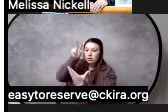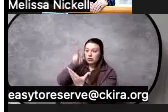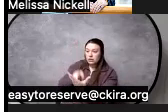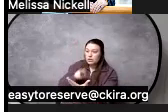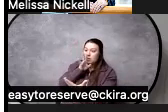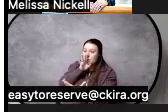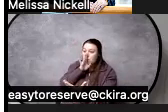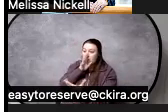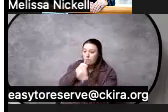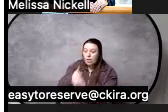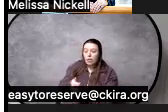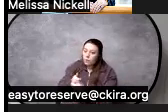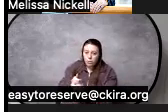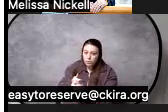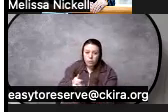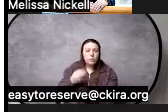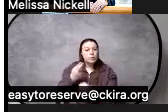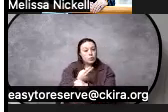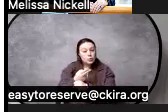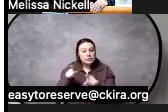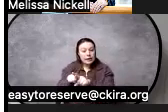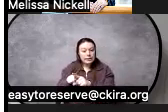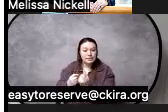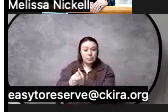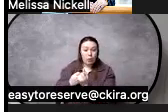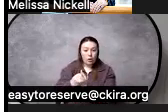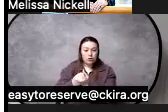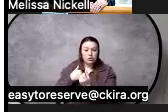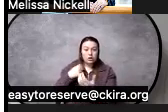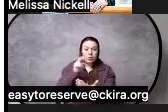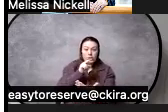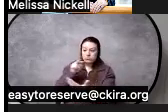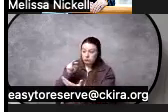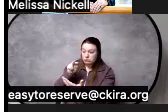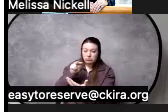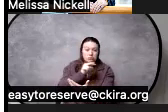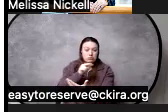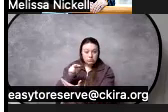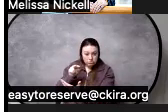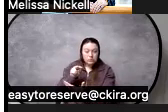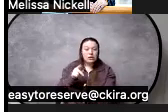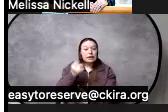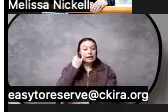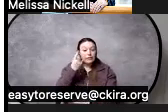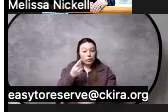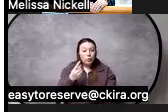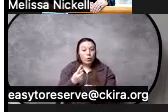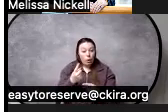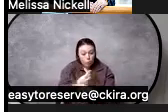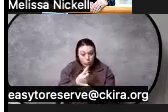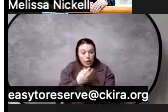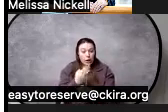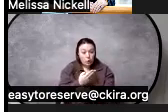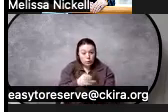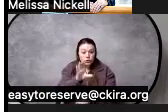as props to support and enhance your talk. Appropriate use of contrast and visuals will help enhance the story, which